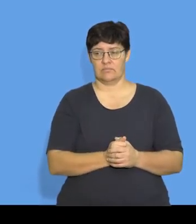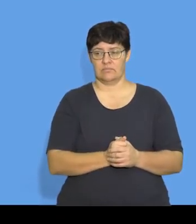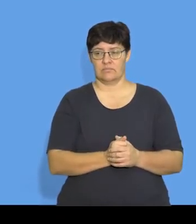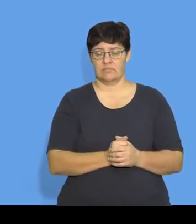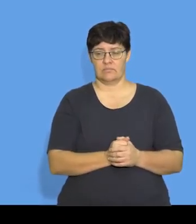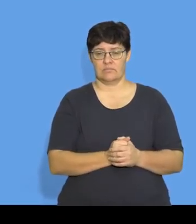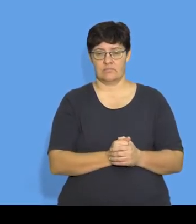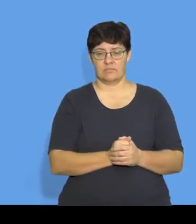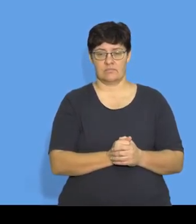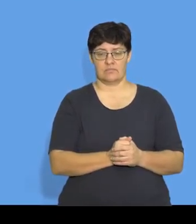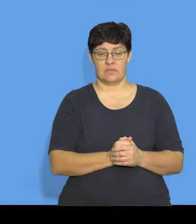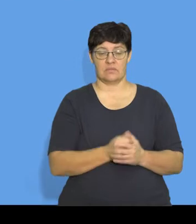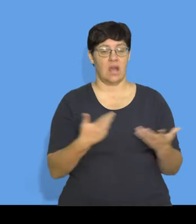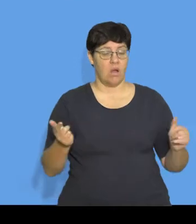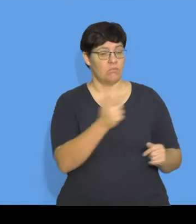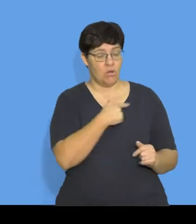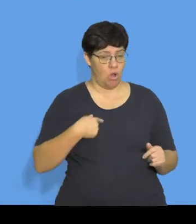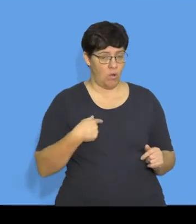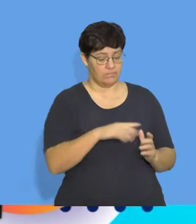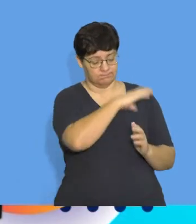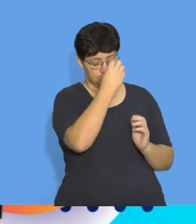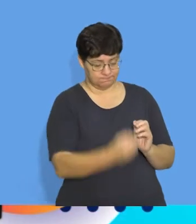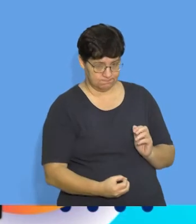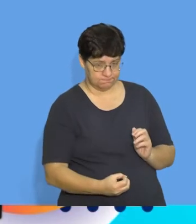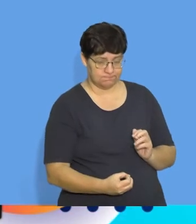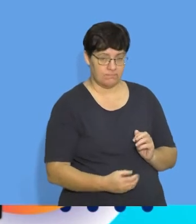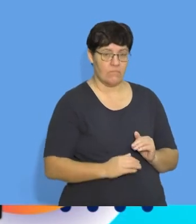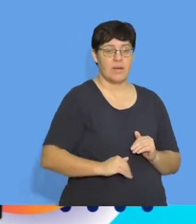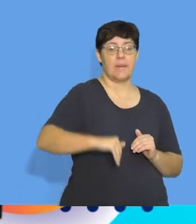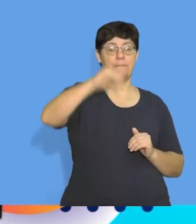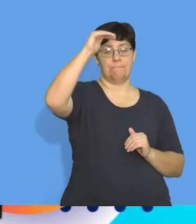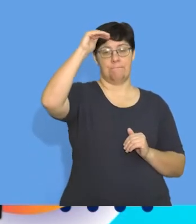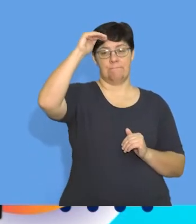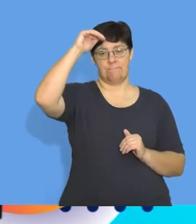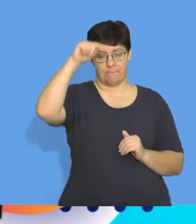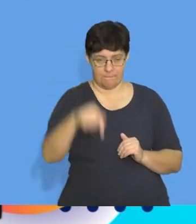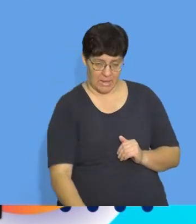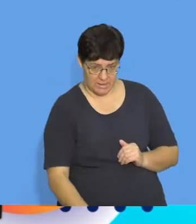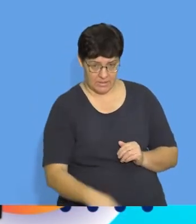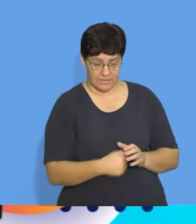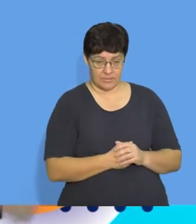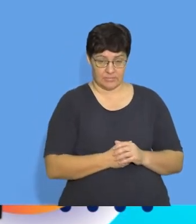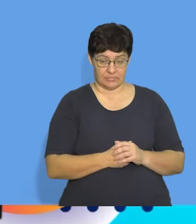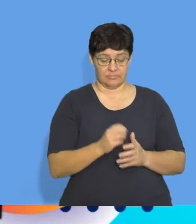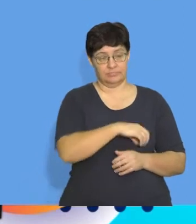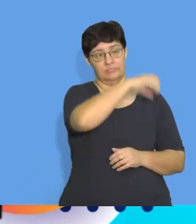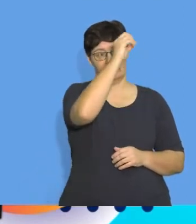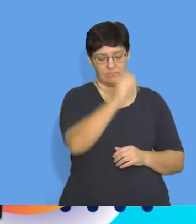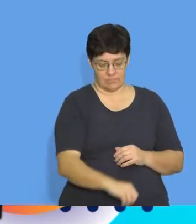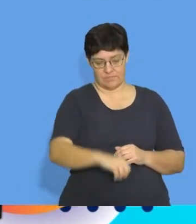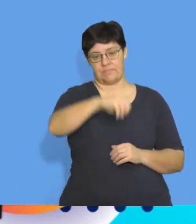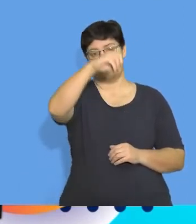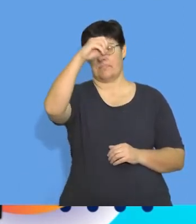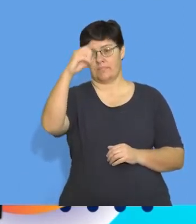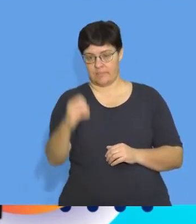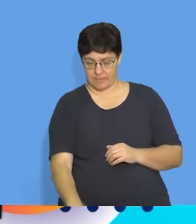So that's the time it takes to go from the floor, get to the top, get back down. So that's the second time it hits the